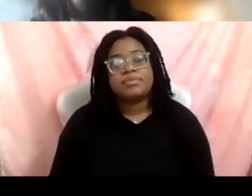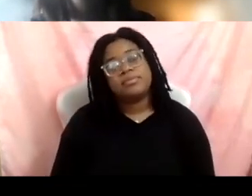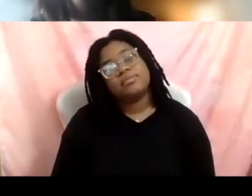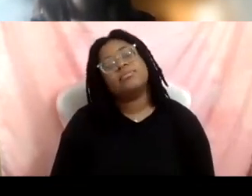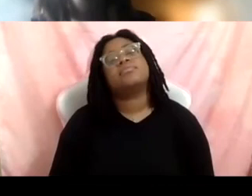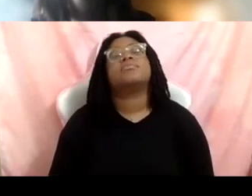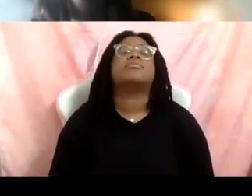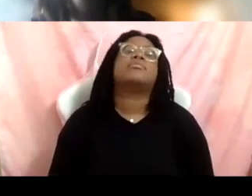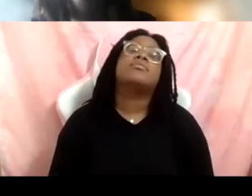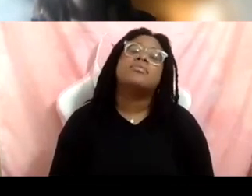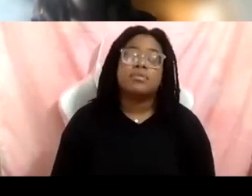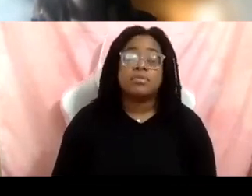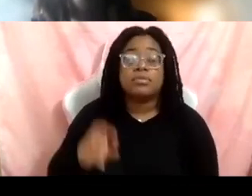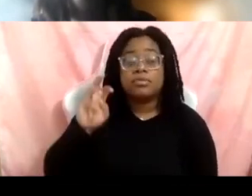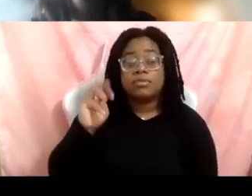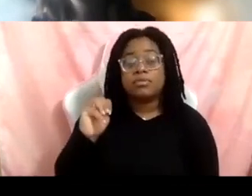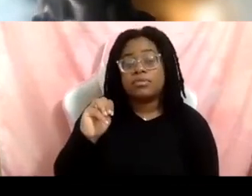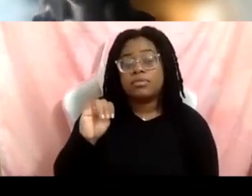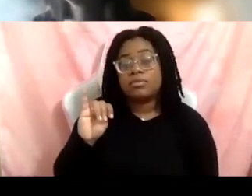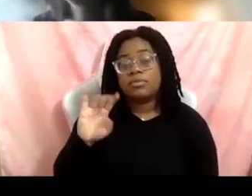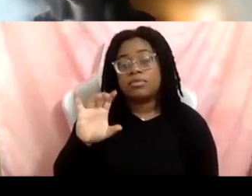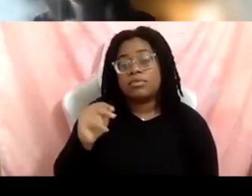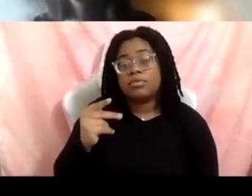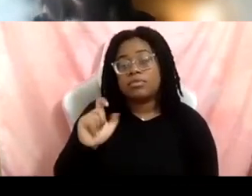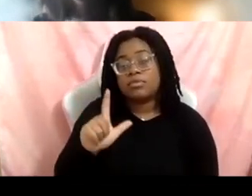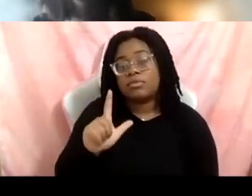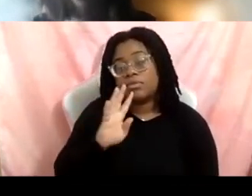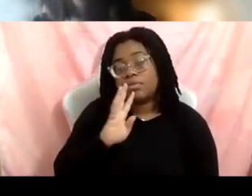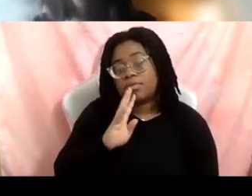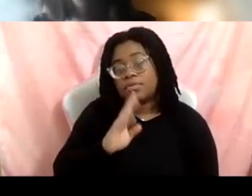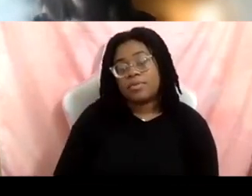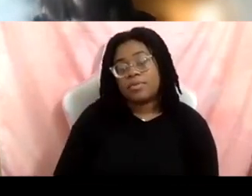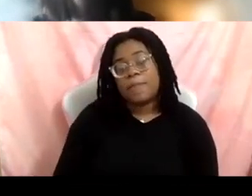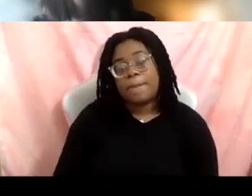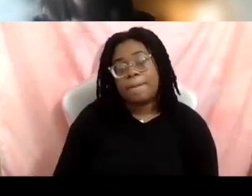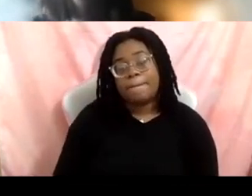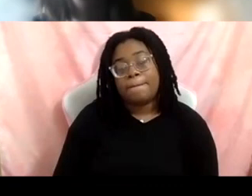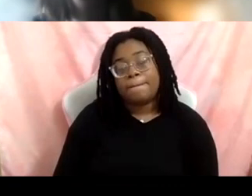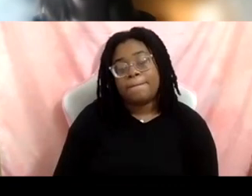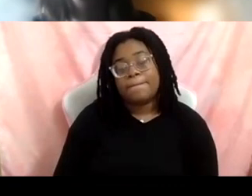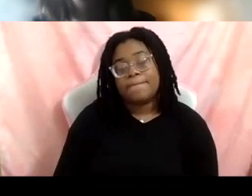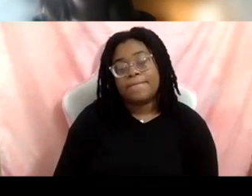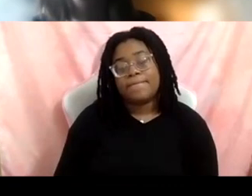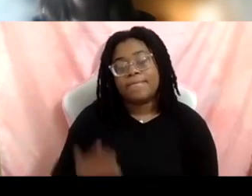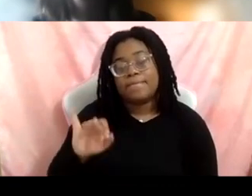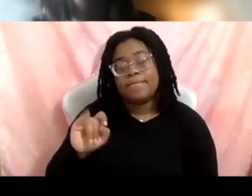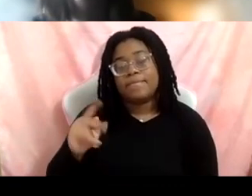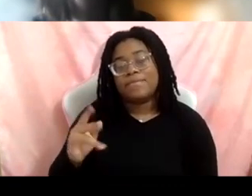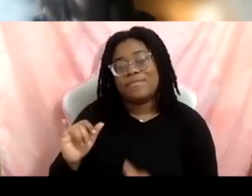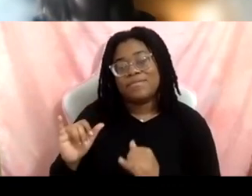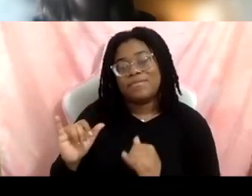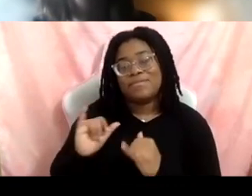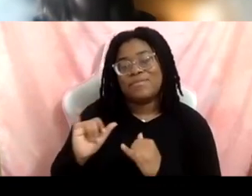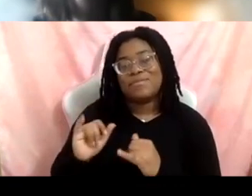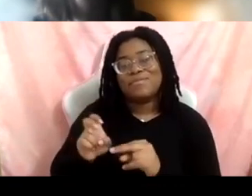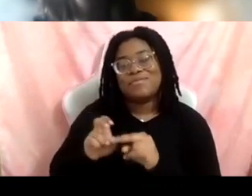For me, and yes, Faith and I seem to be riding in the same car about